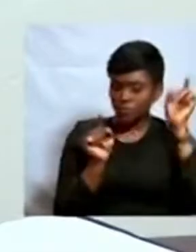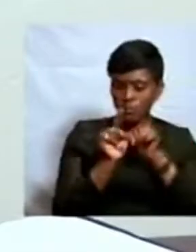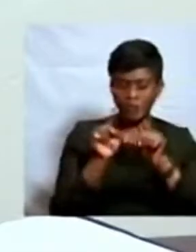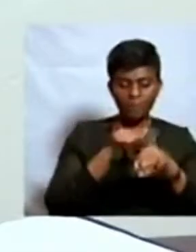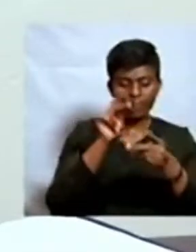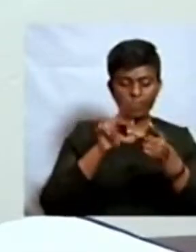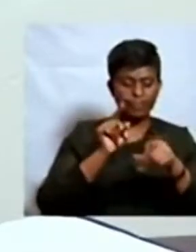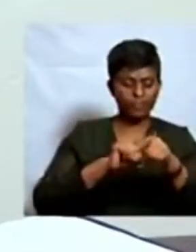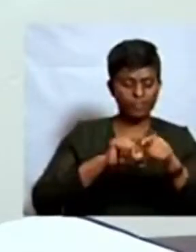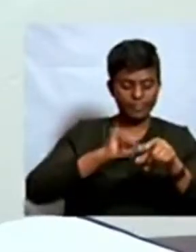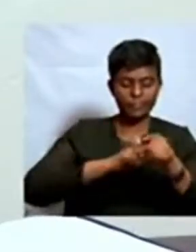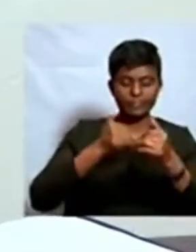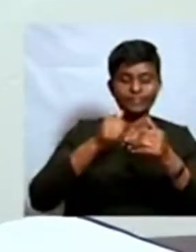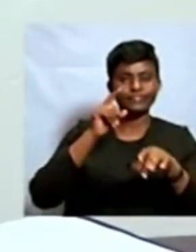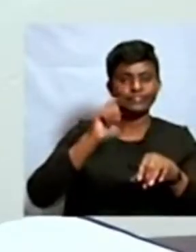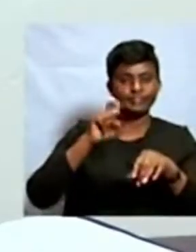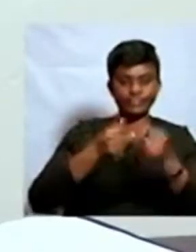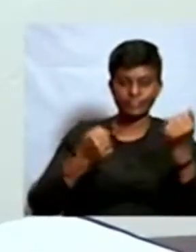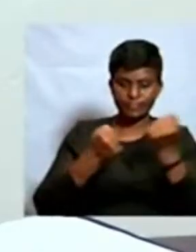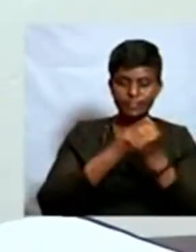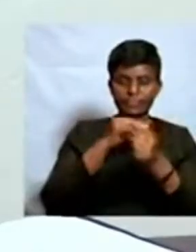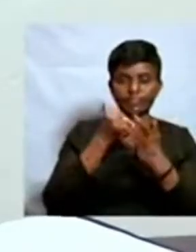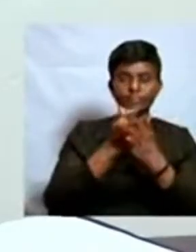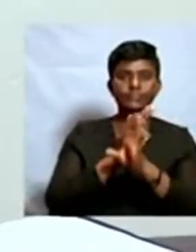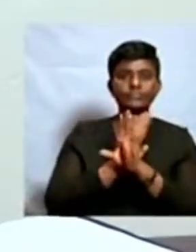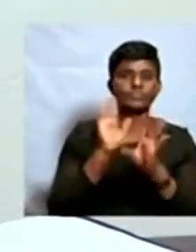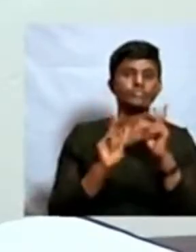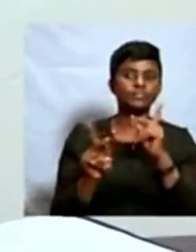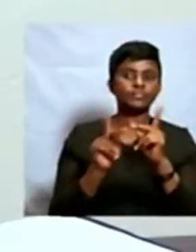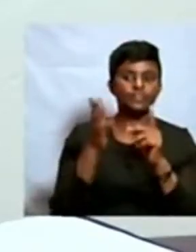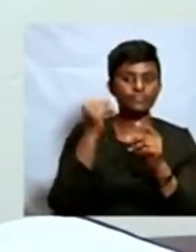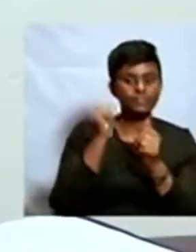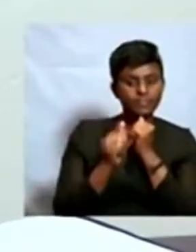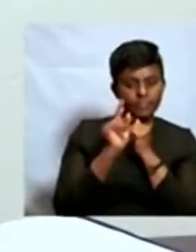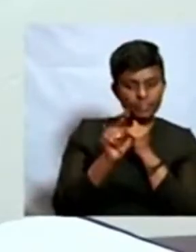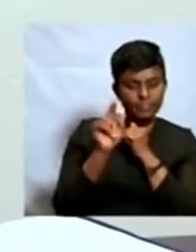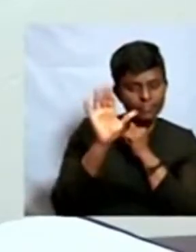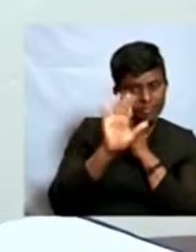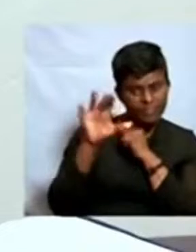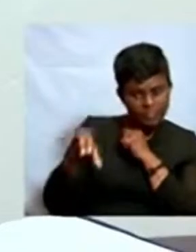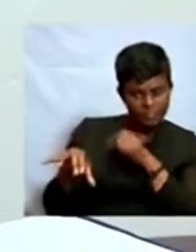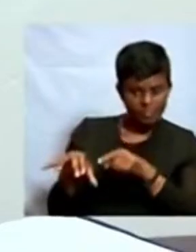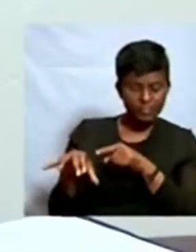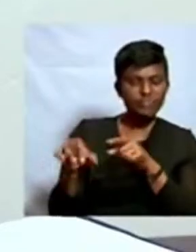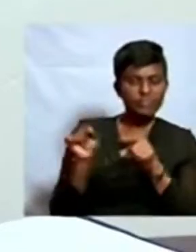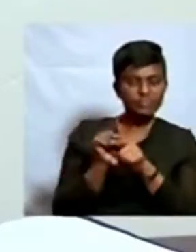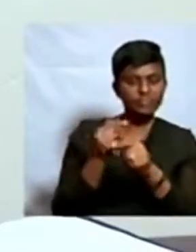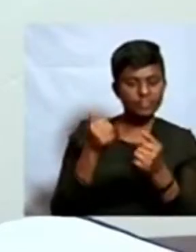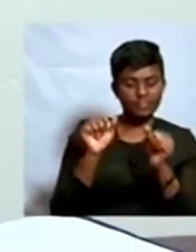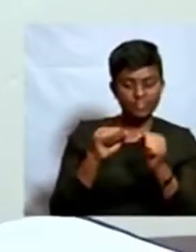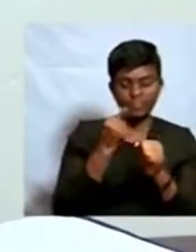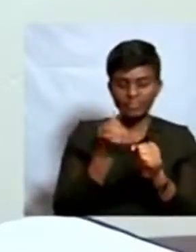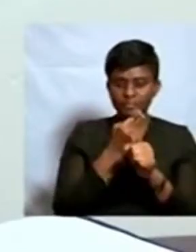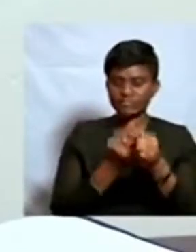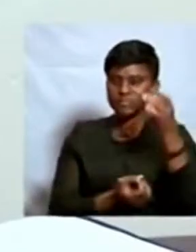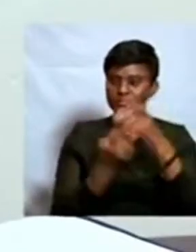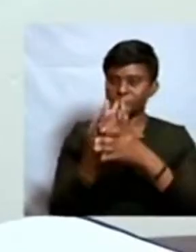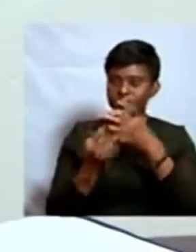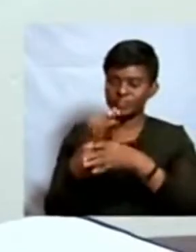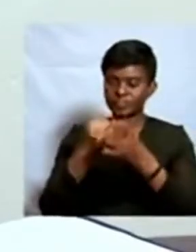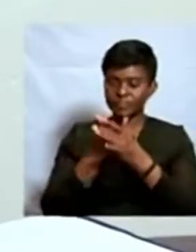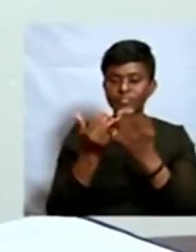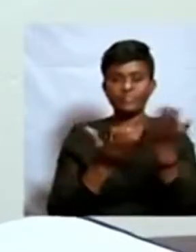time that we require the support of all the Zambian people, because this is your child. And it can only grow by giving